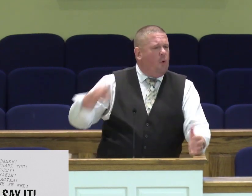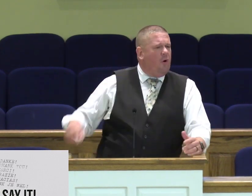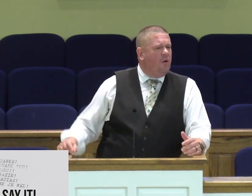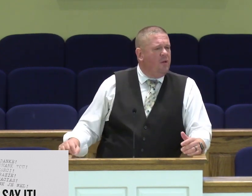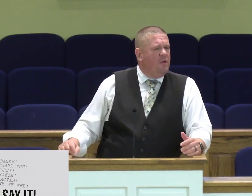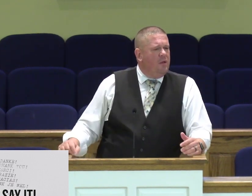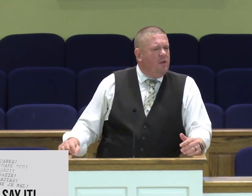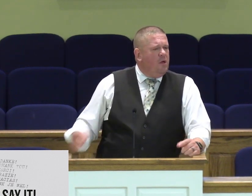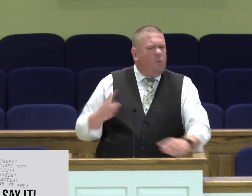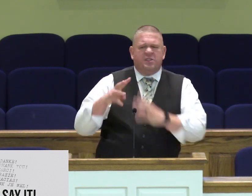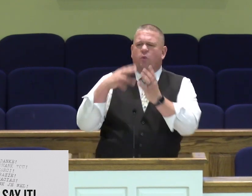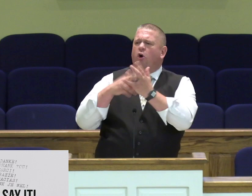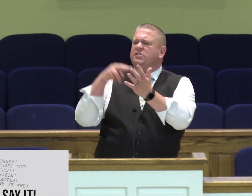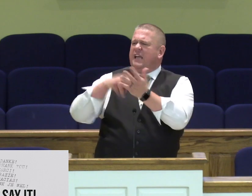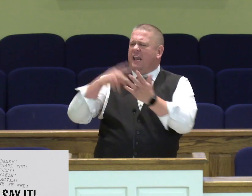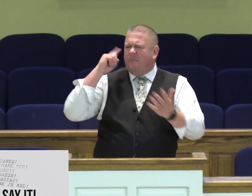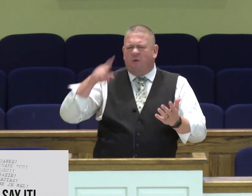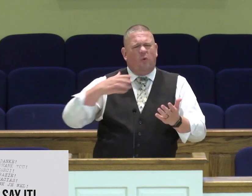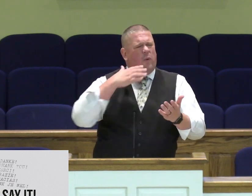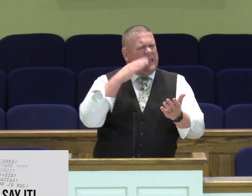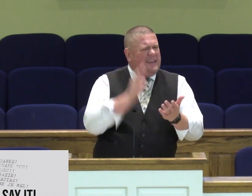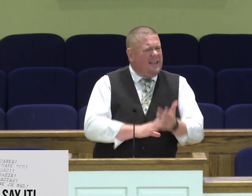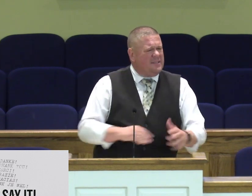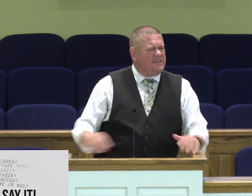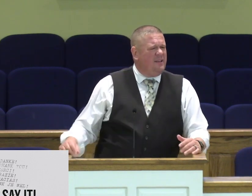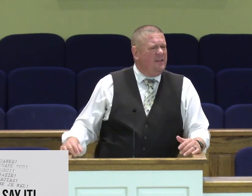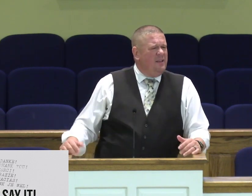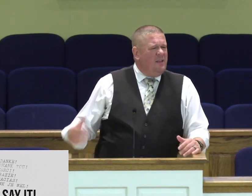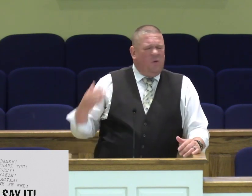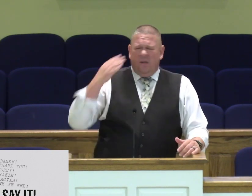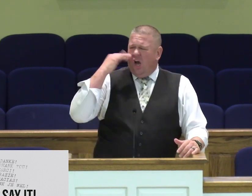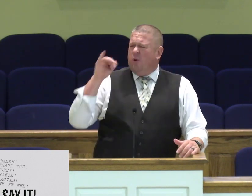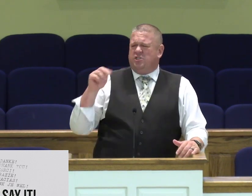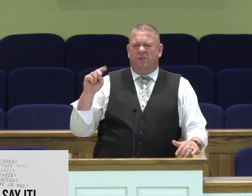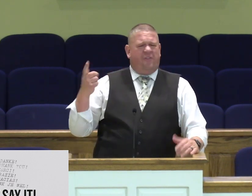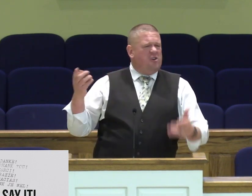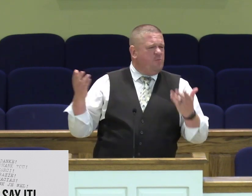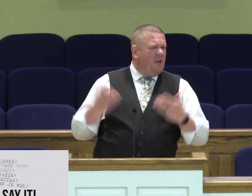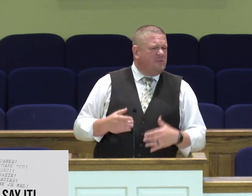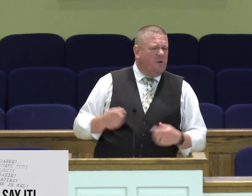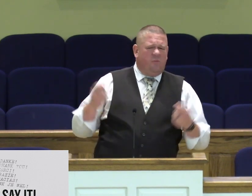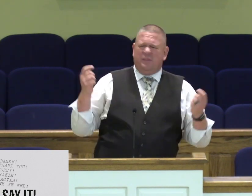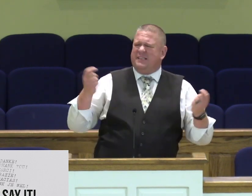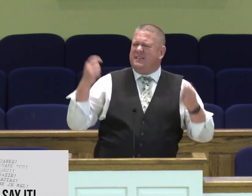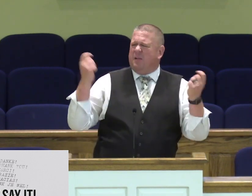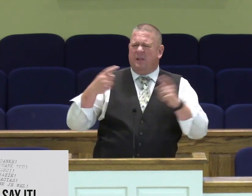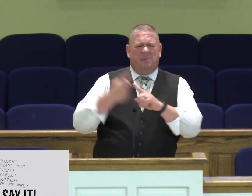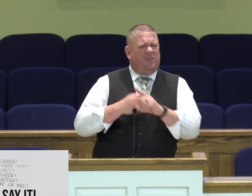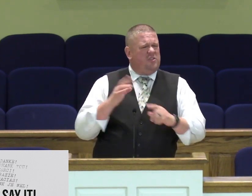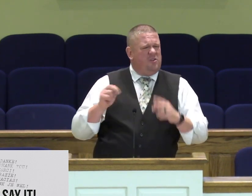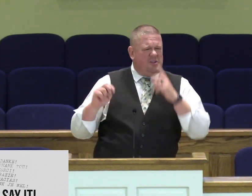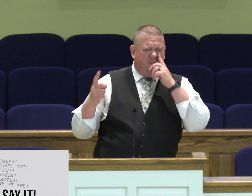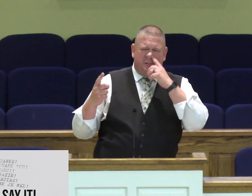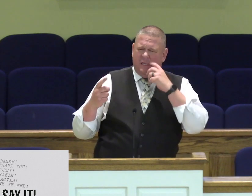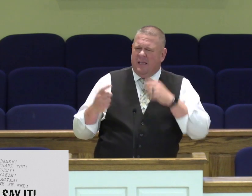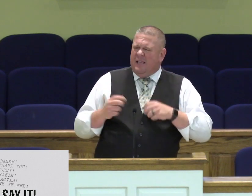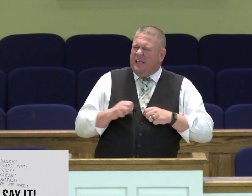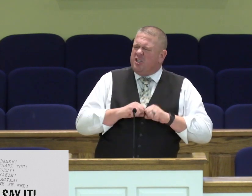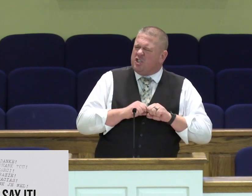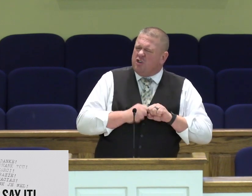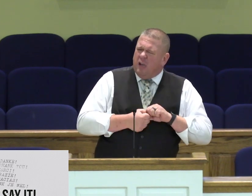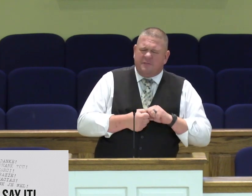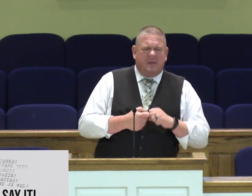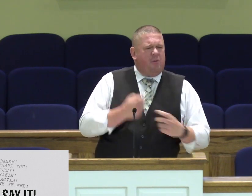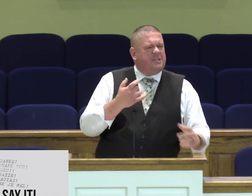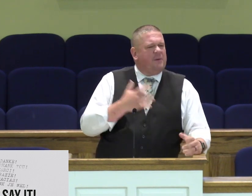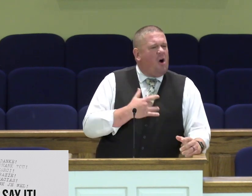up for. What is the world standing up for? The wickedness. We know what June 1st brings. What they celebrate the month of June is just, it